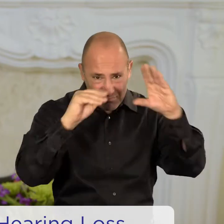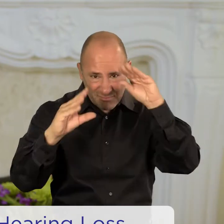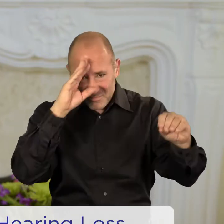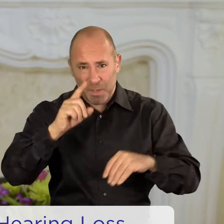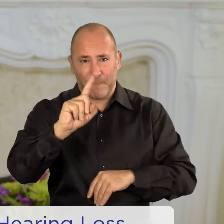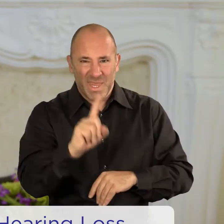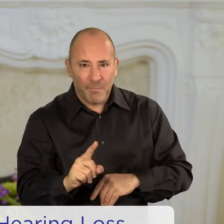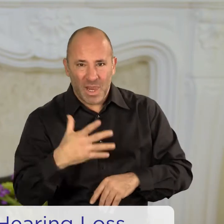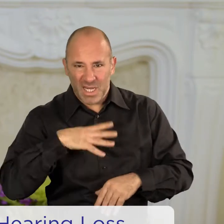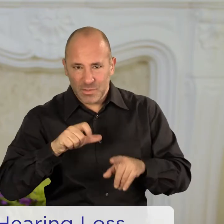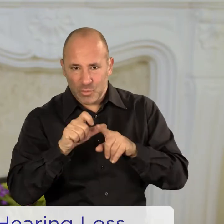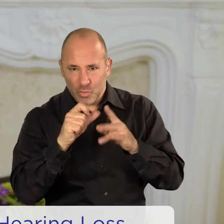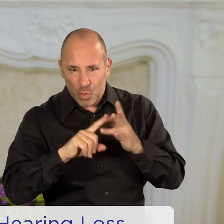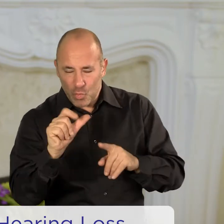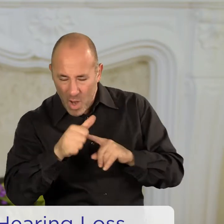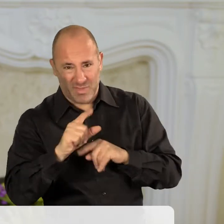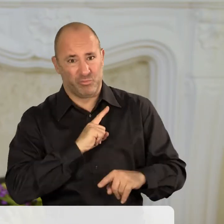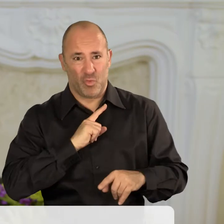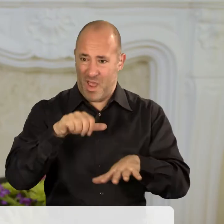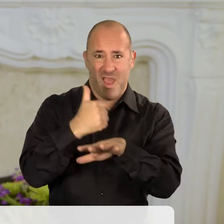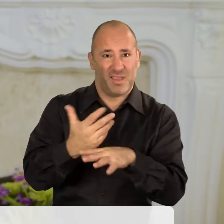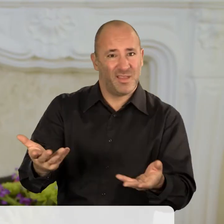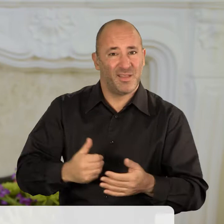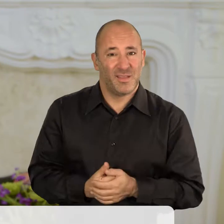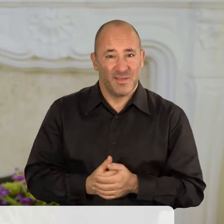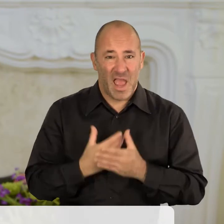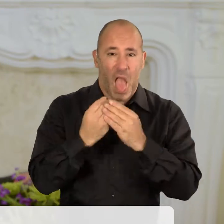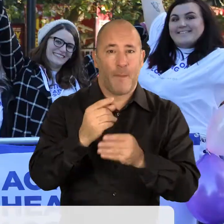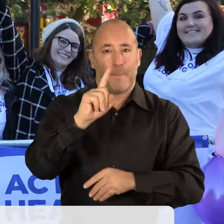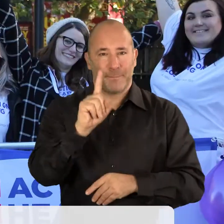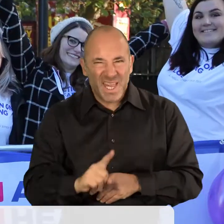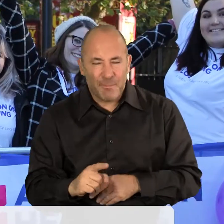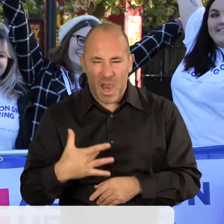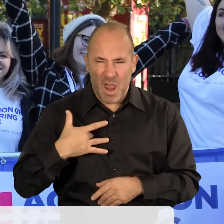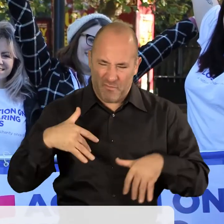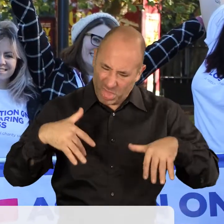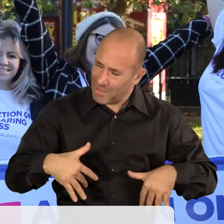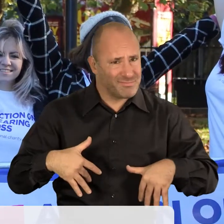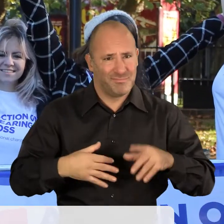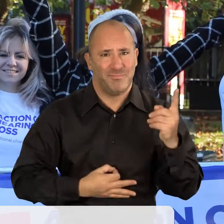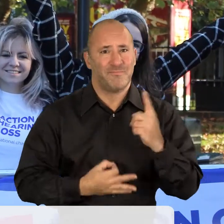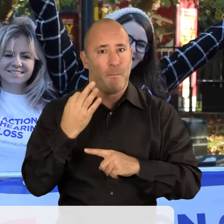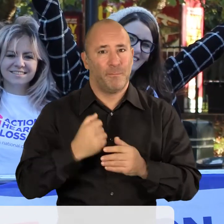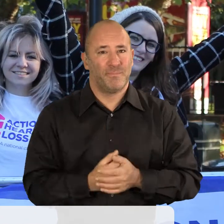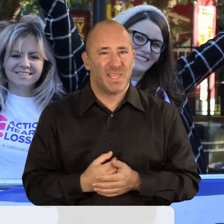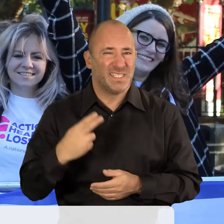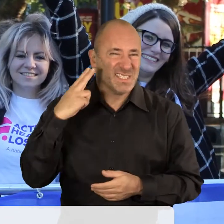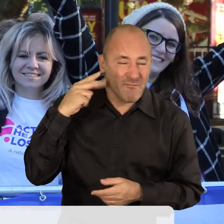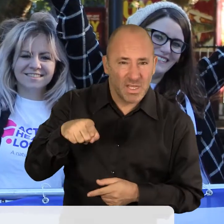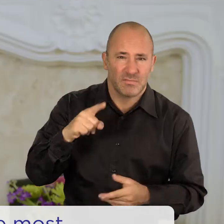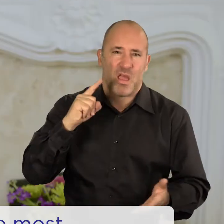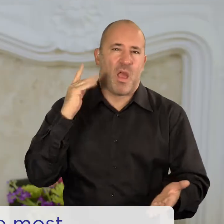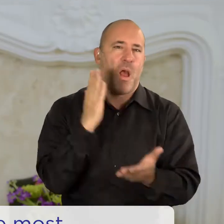is 1,000,000% devoted to doing. That is the purpose for their existence, to help people get the most out of